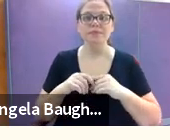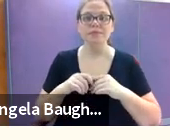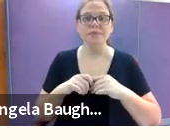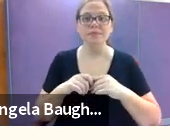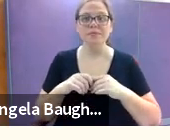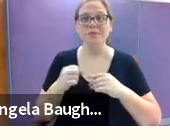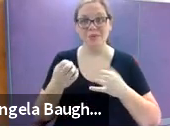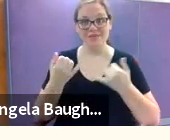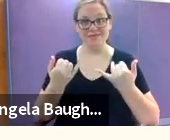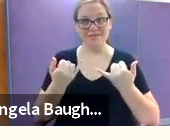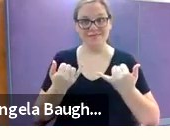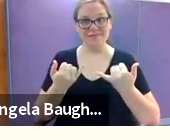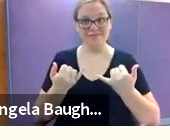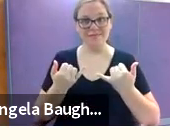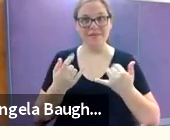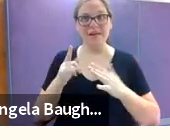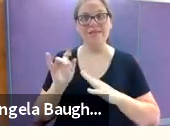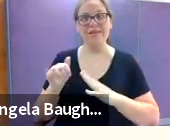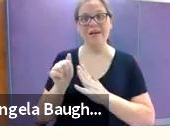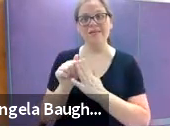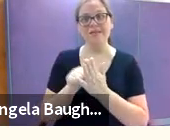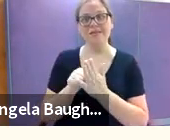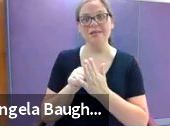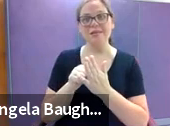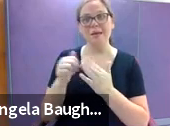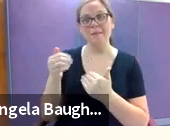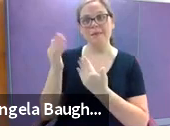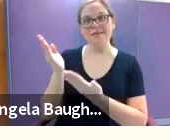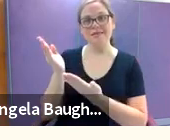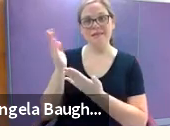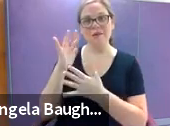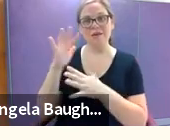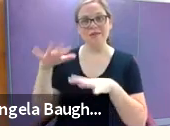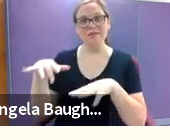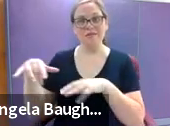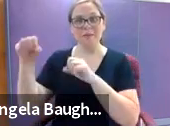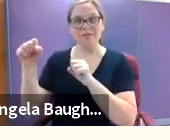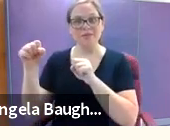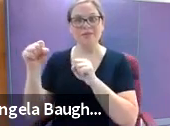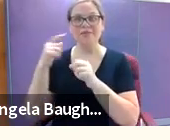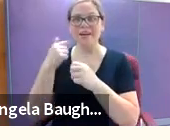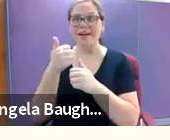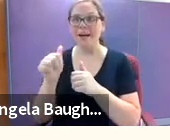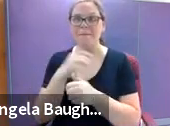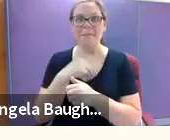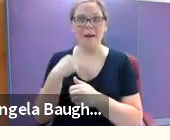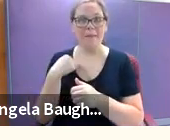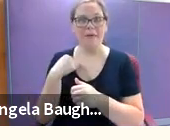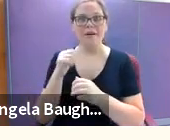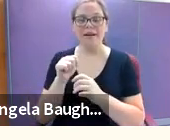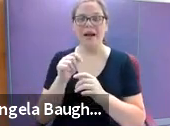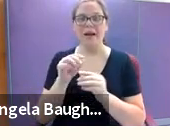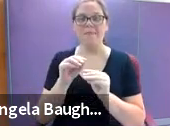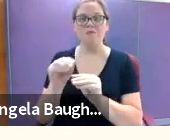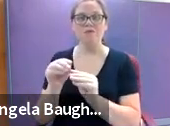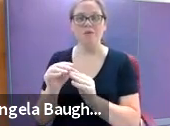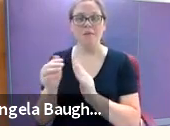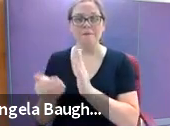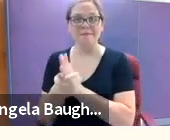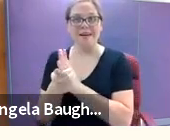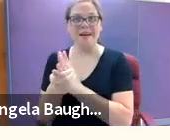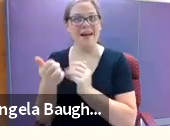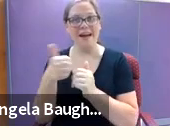So at this time, the agenda is presented for adoption. It is in order for any member to move to amend the proposed agenda by